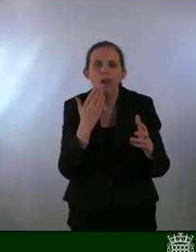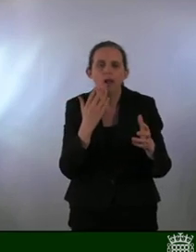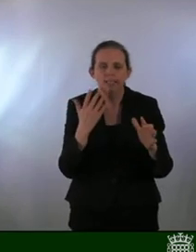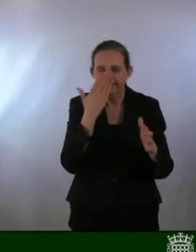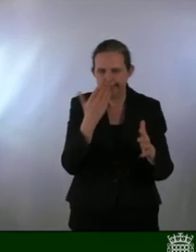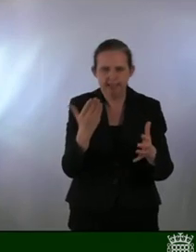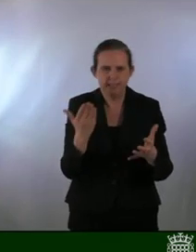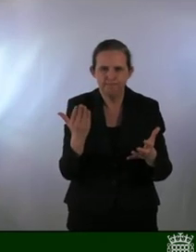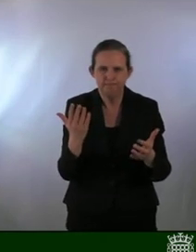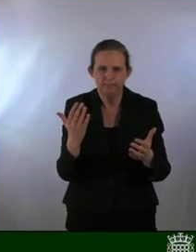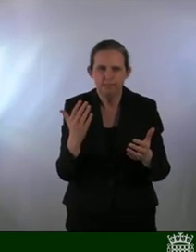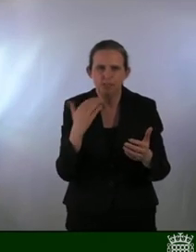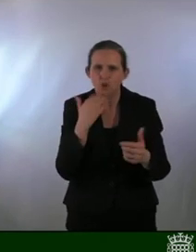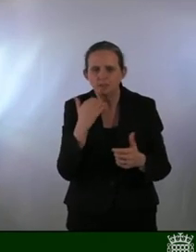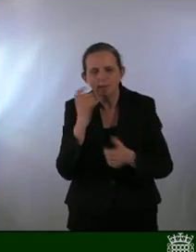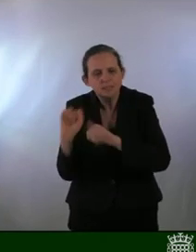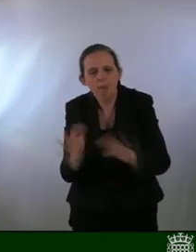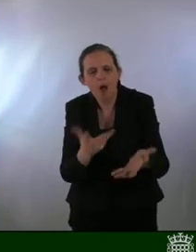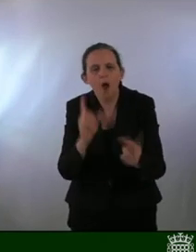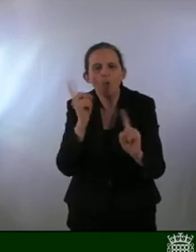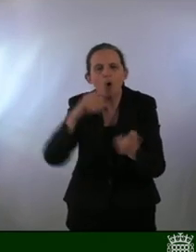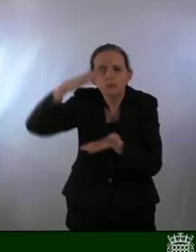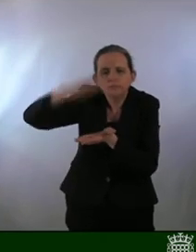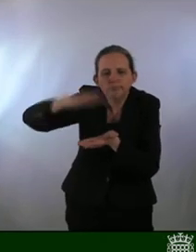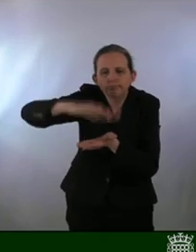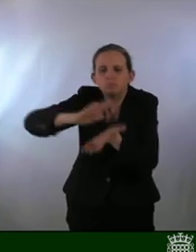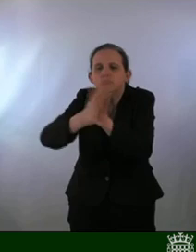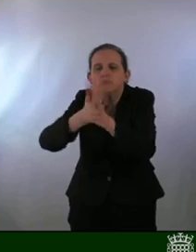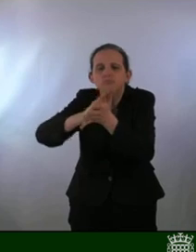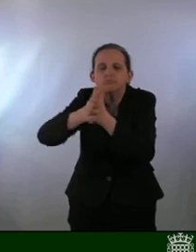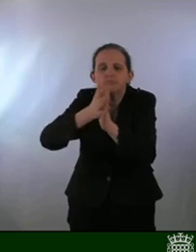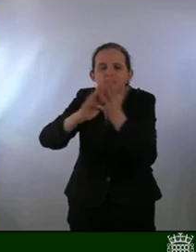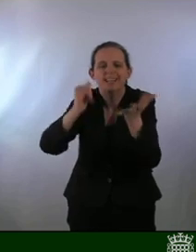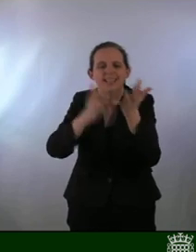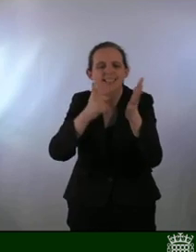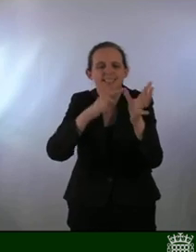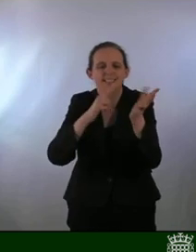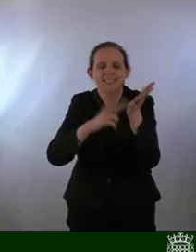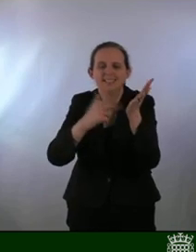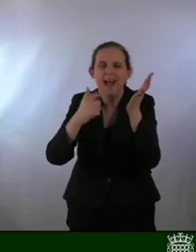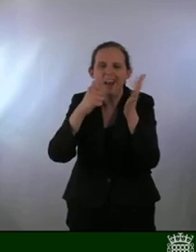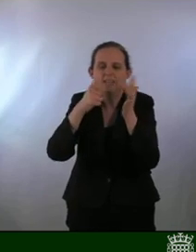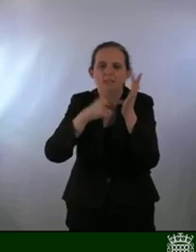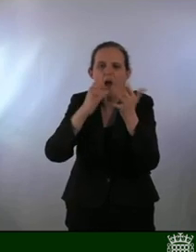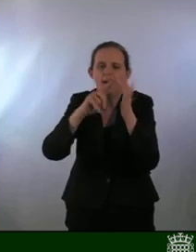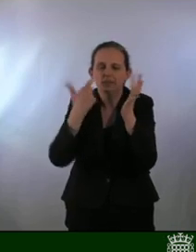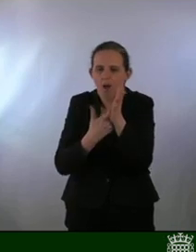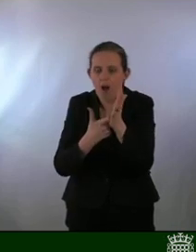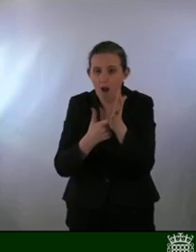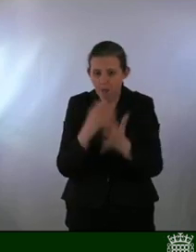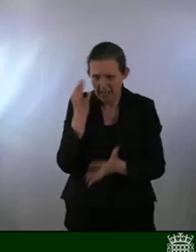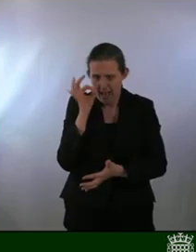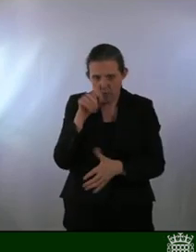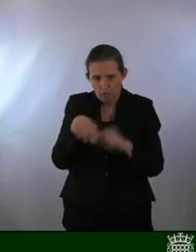undersupply of hand sanitizer, and Warwickshire County Council tried to order £19,000 worth and could only get half that